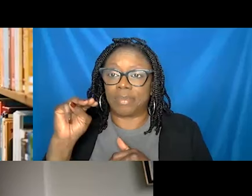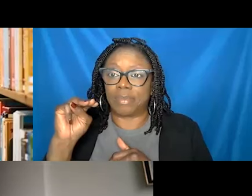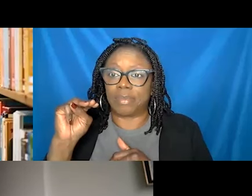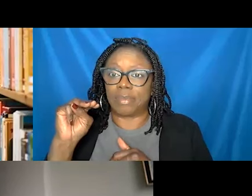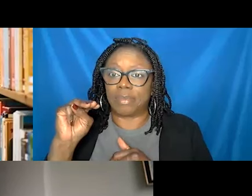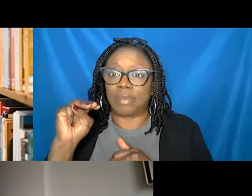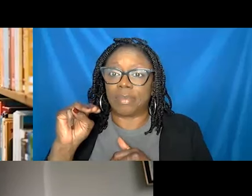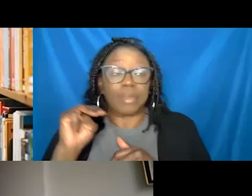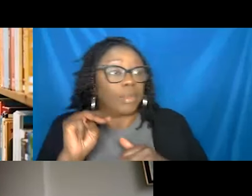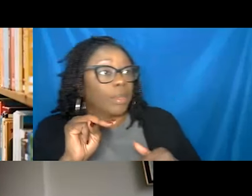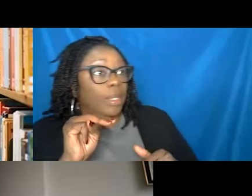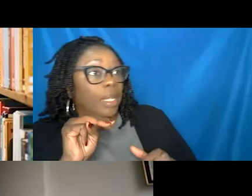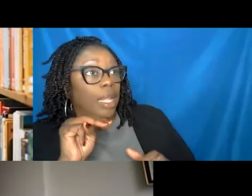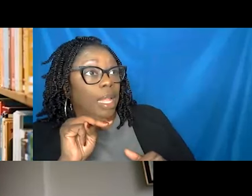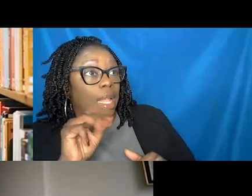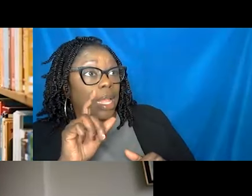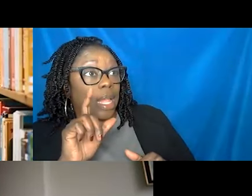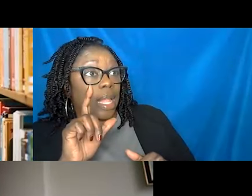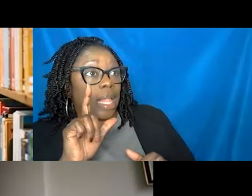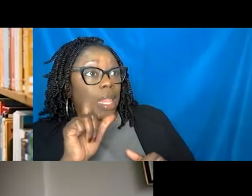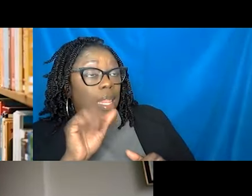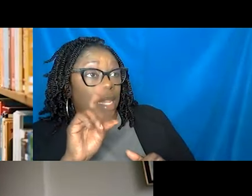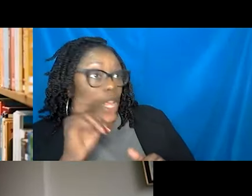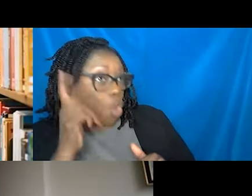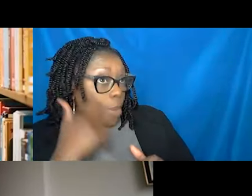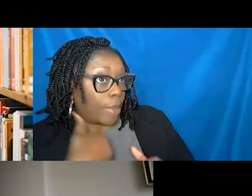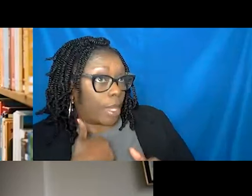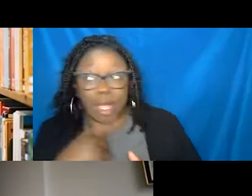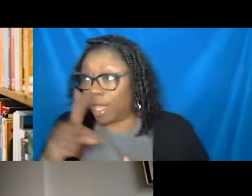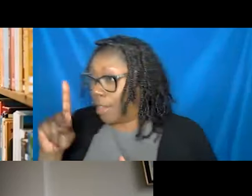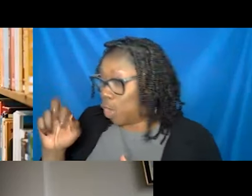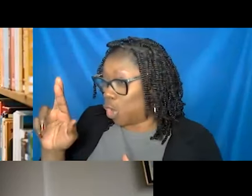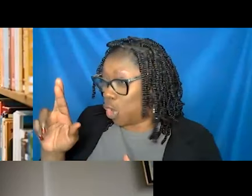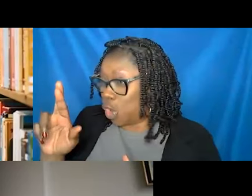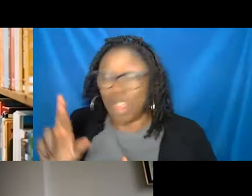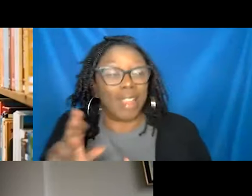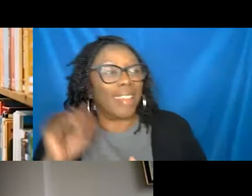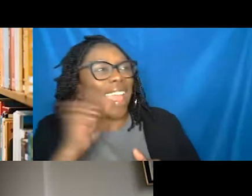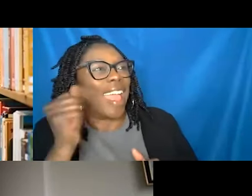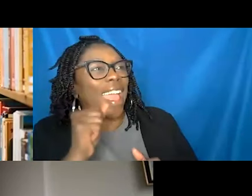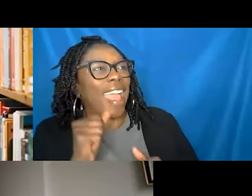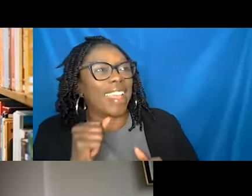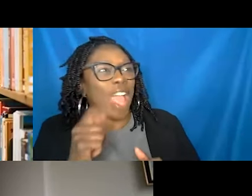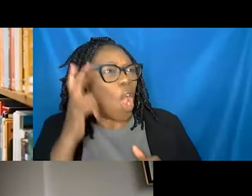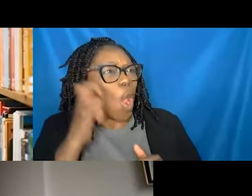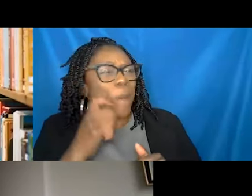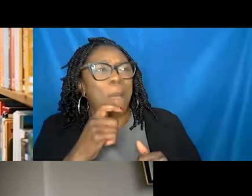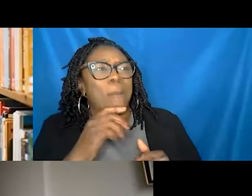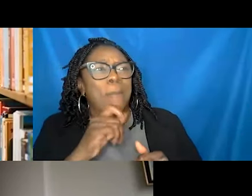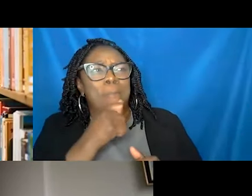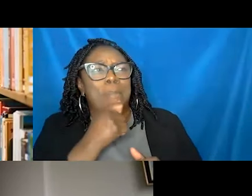Linda, can you hear me? Is that Victor? Yeah. Okay, I'm sorry. You're on. Victor. I have my mic mute,